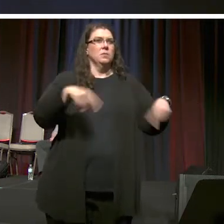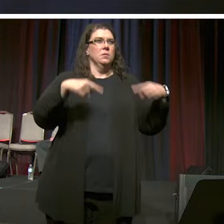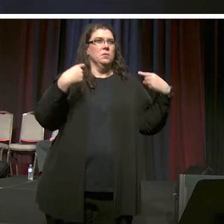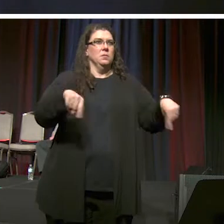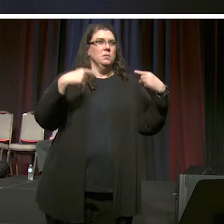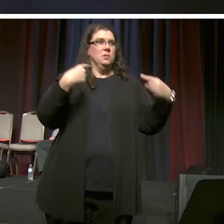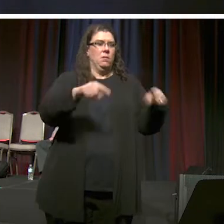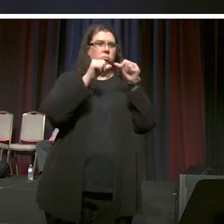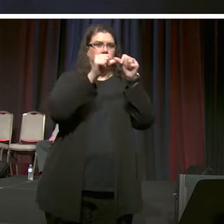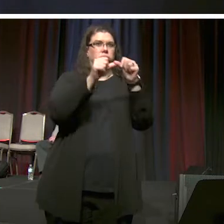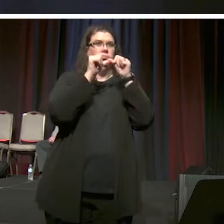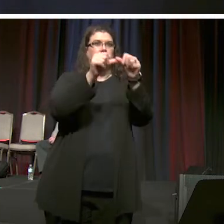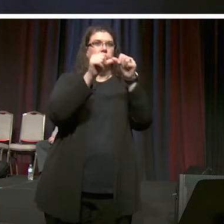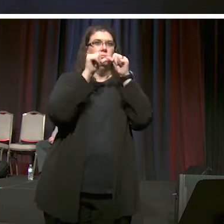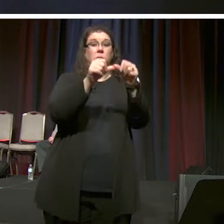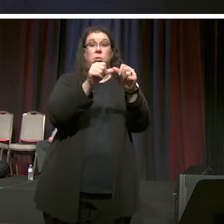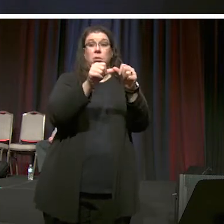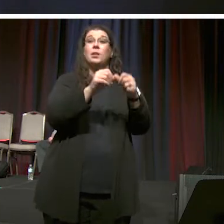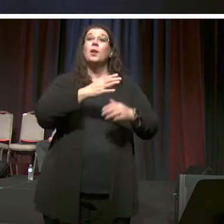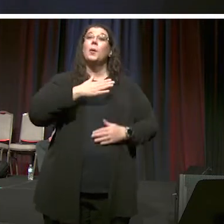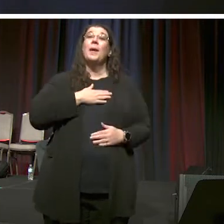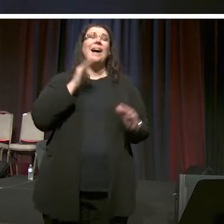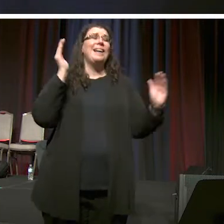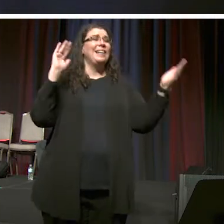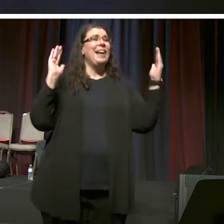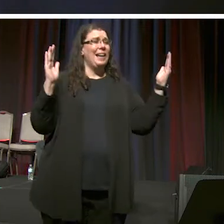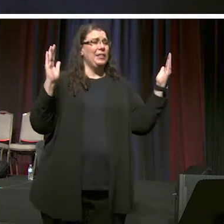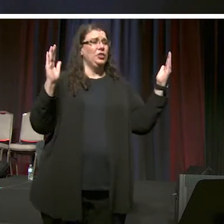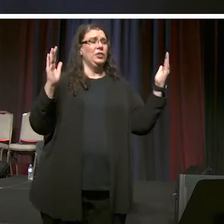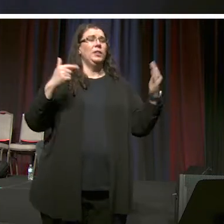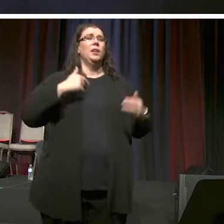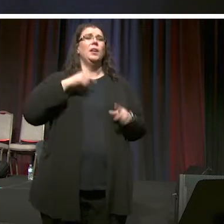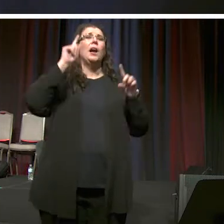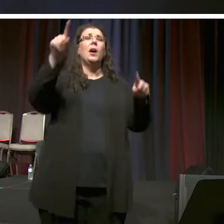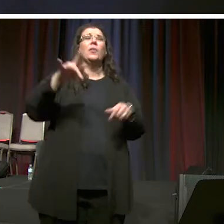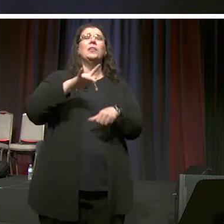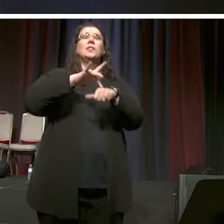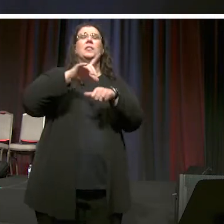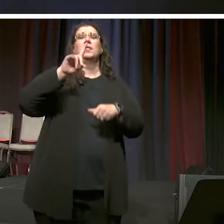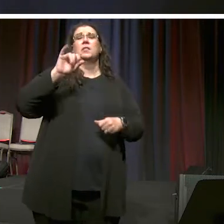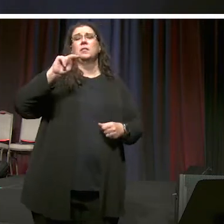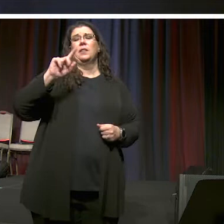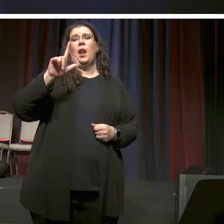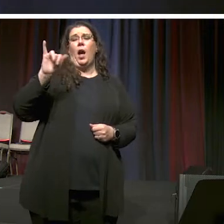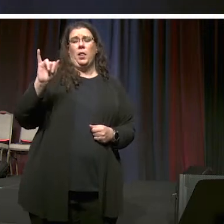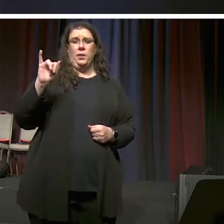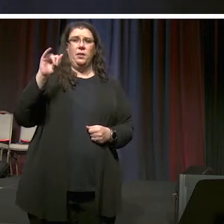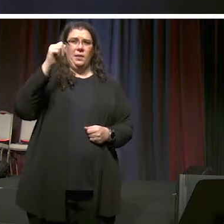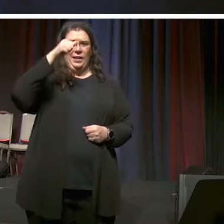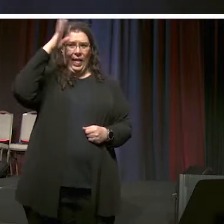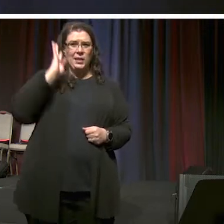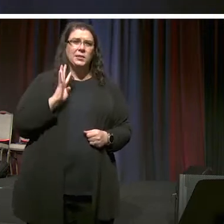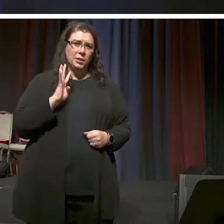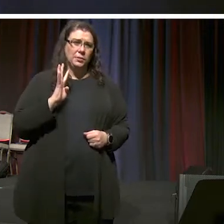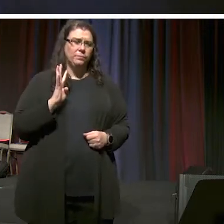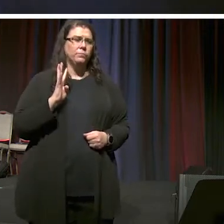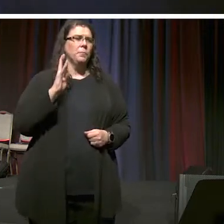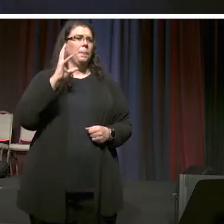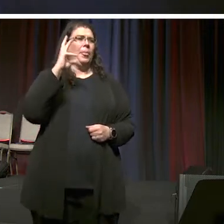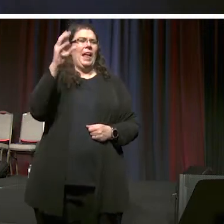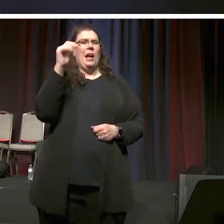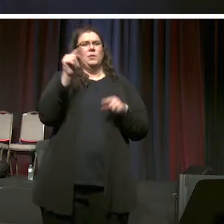My analogy for this is I once visited Mount Denali in Alaska, and outside